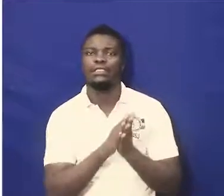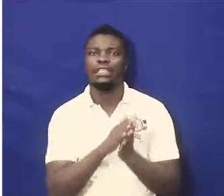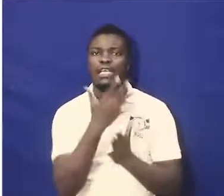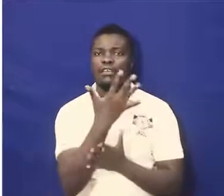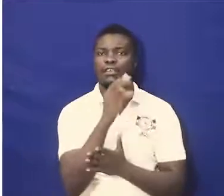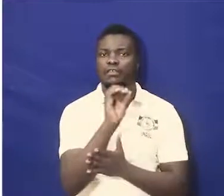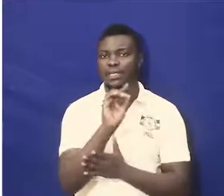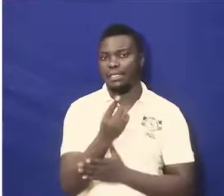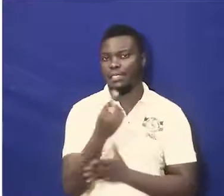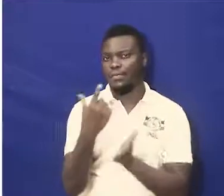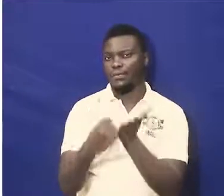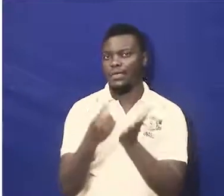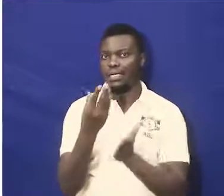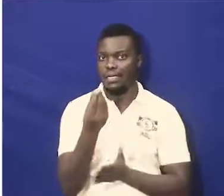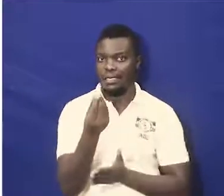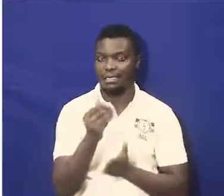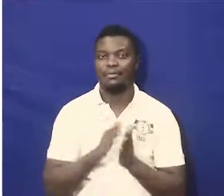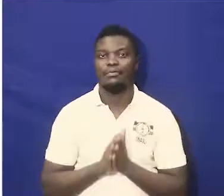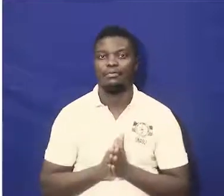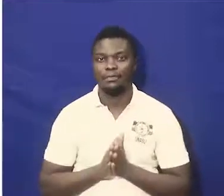50,000 Uganda shillings.